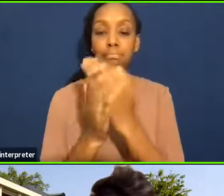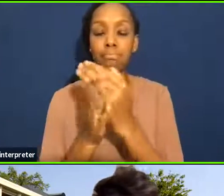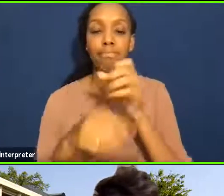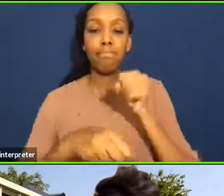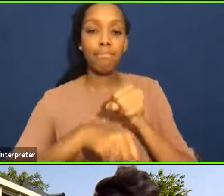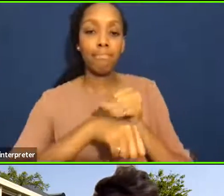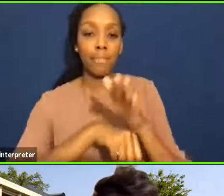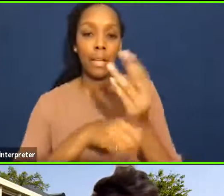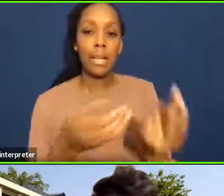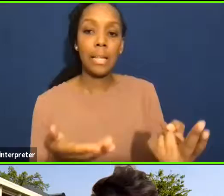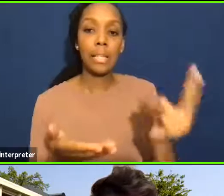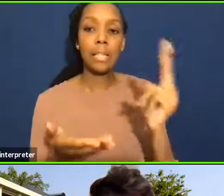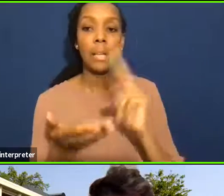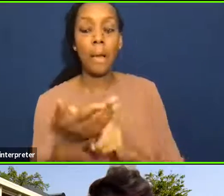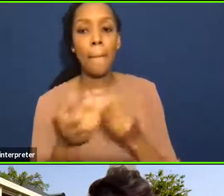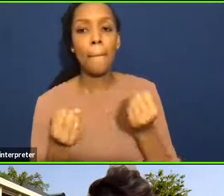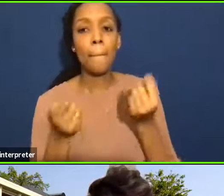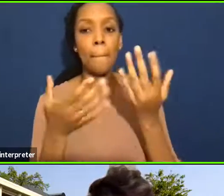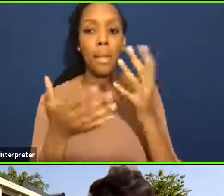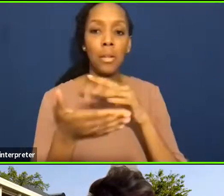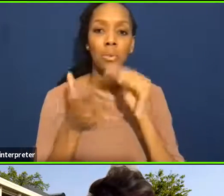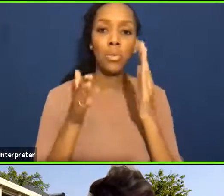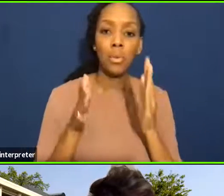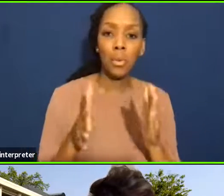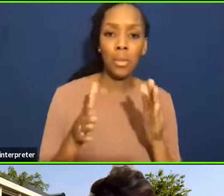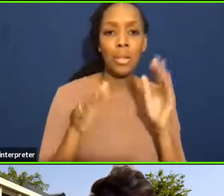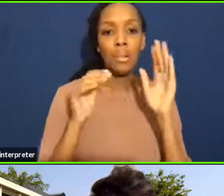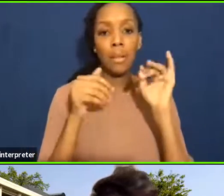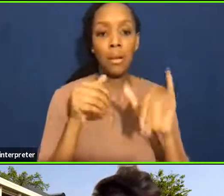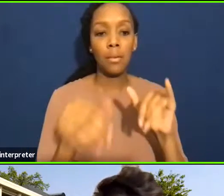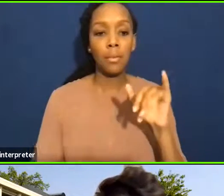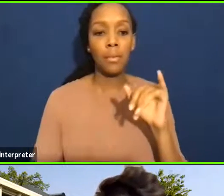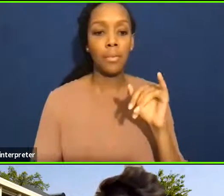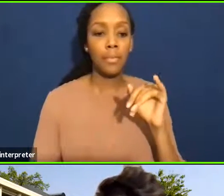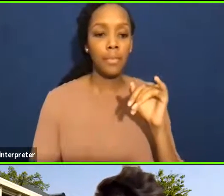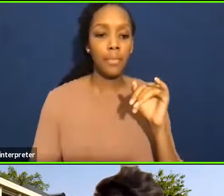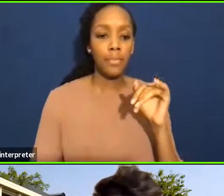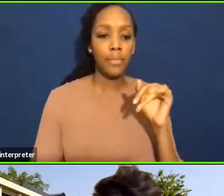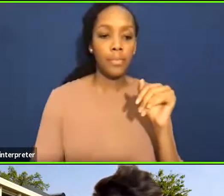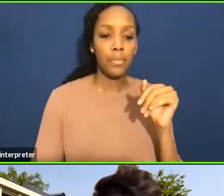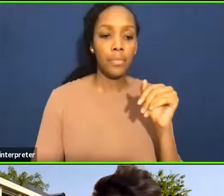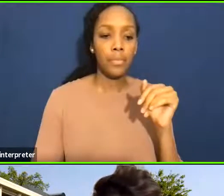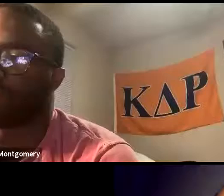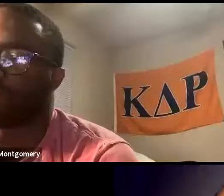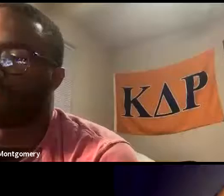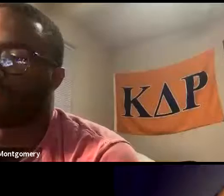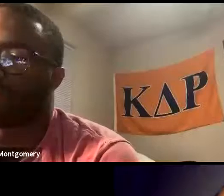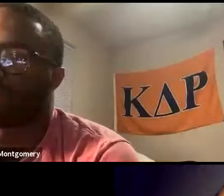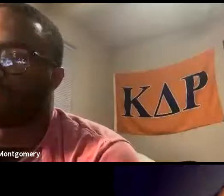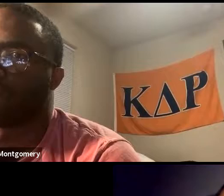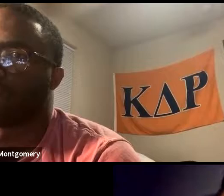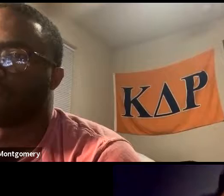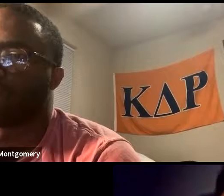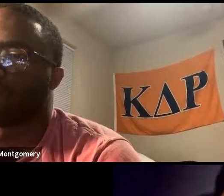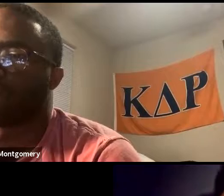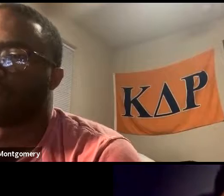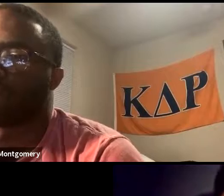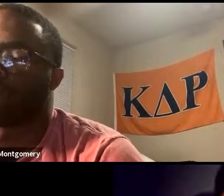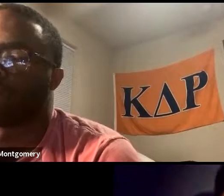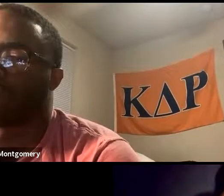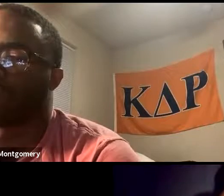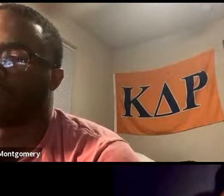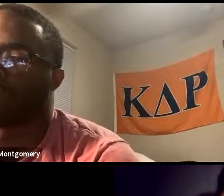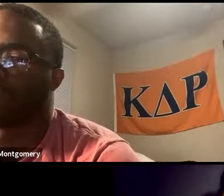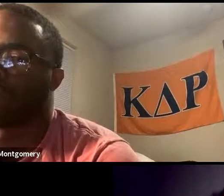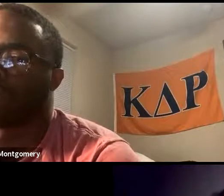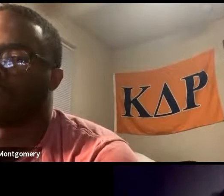and signed by as many students as possible, that would be great. I guess to explain a little bit more about the petition, it's basically